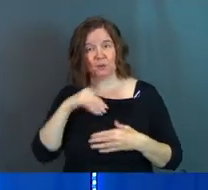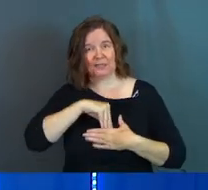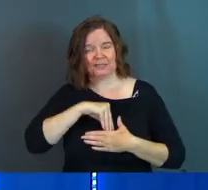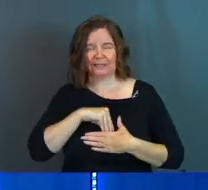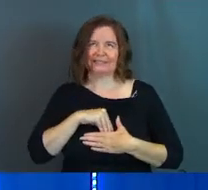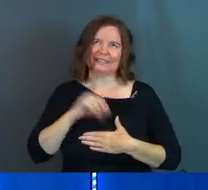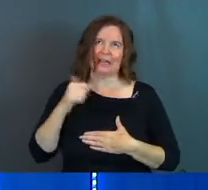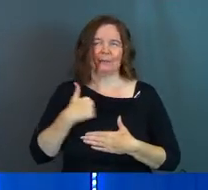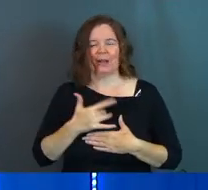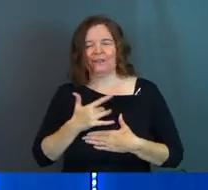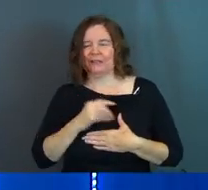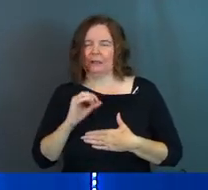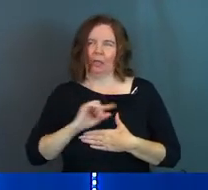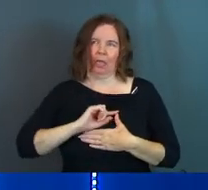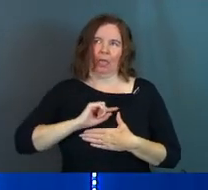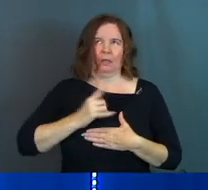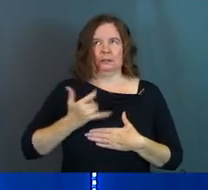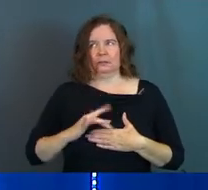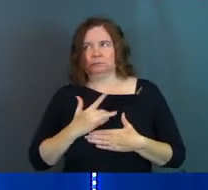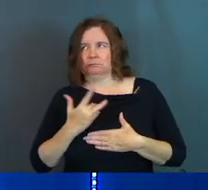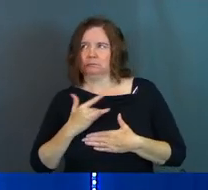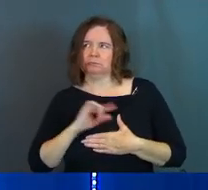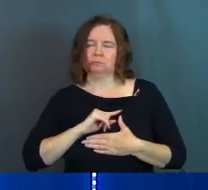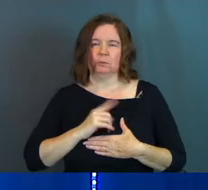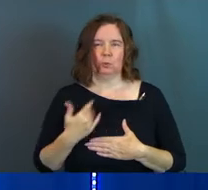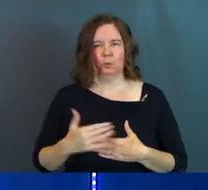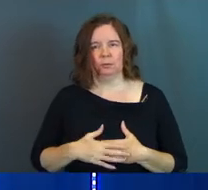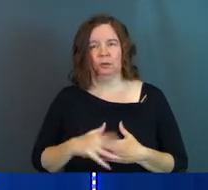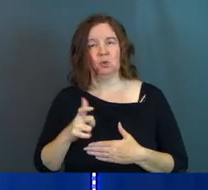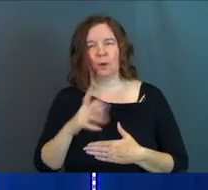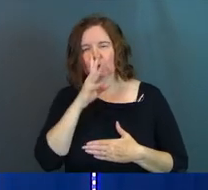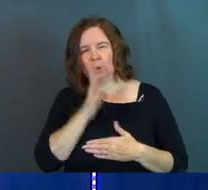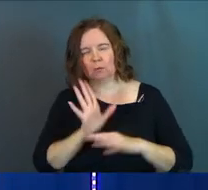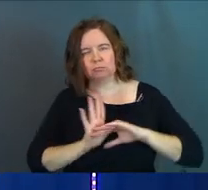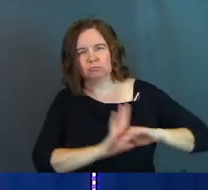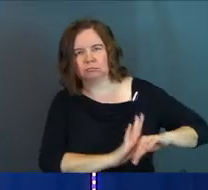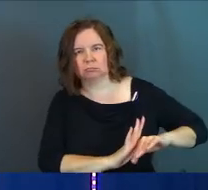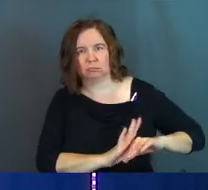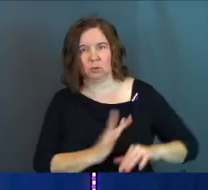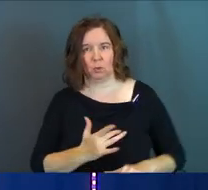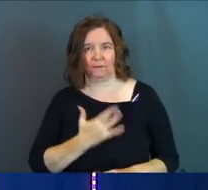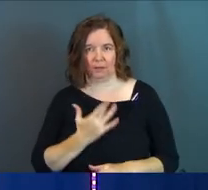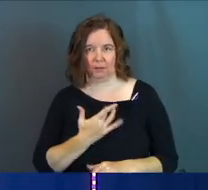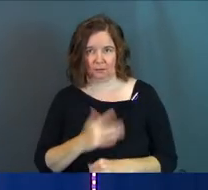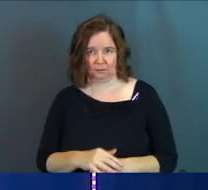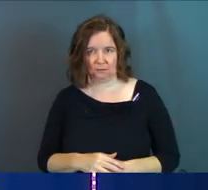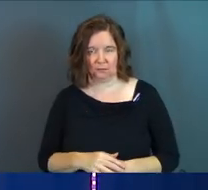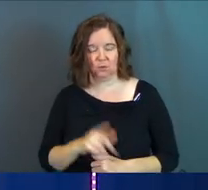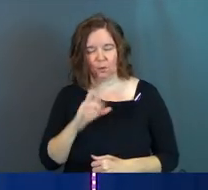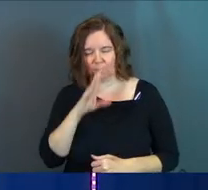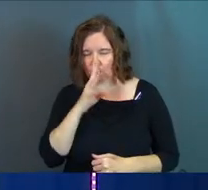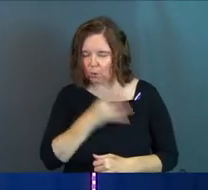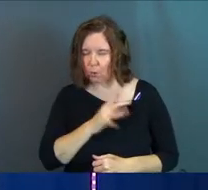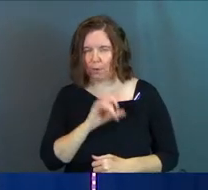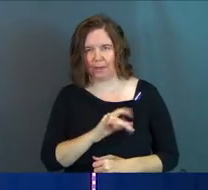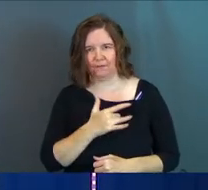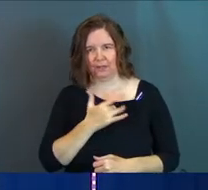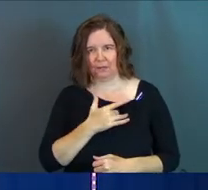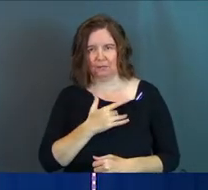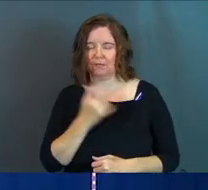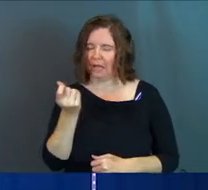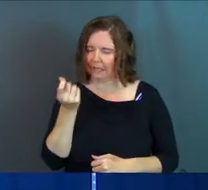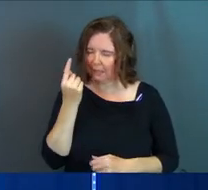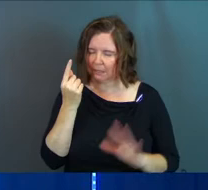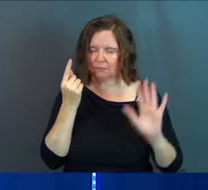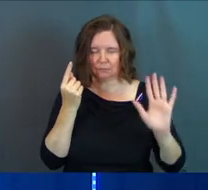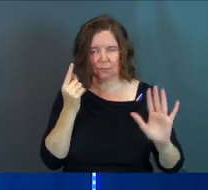internally are like, yeah, but I don't feel it, Pastor. You got to ignore those feelings. You got to ignore those. I get